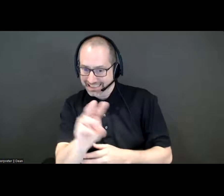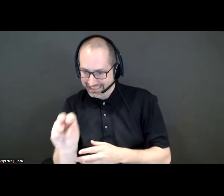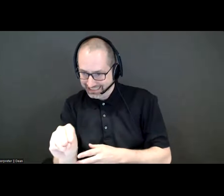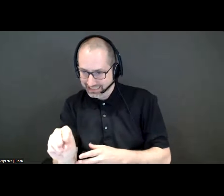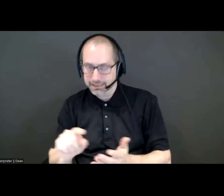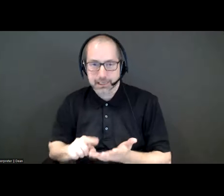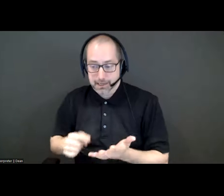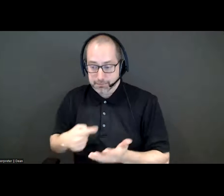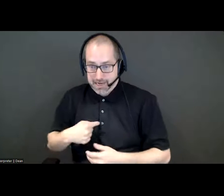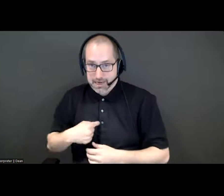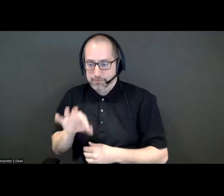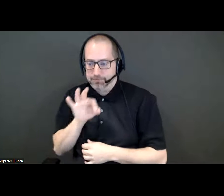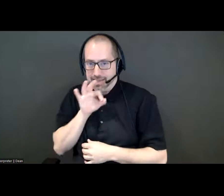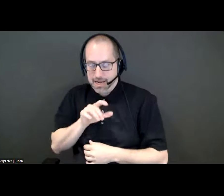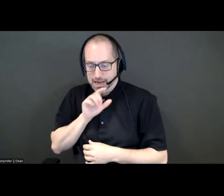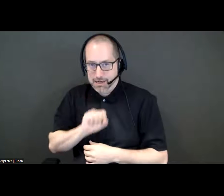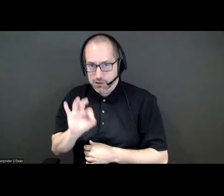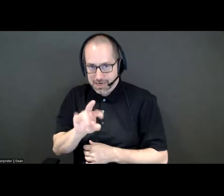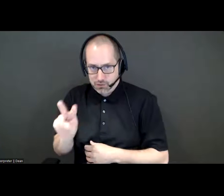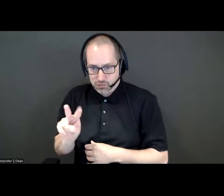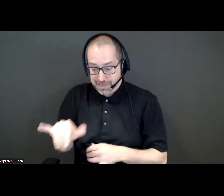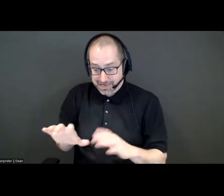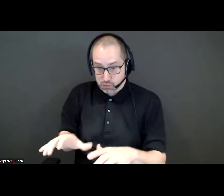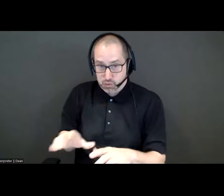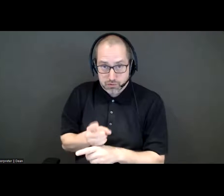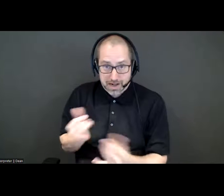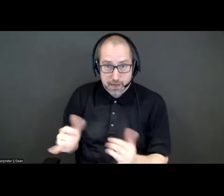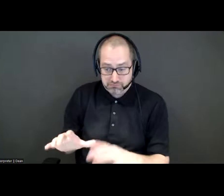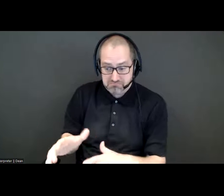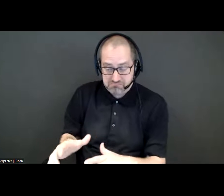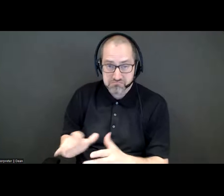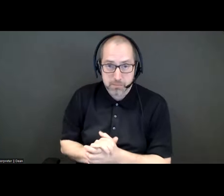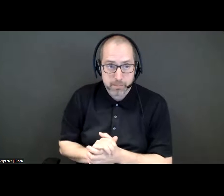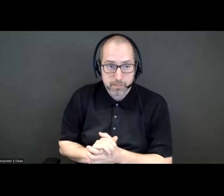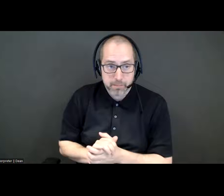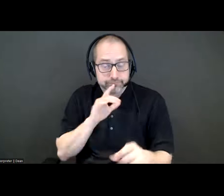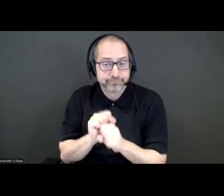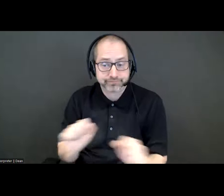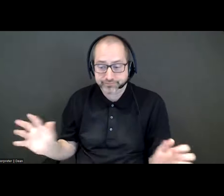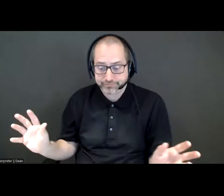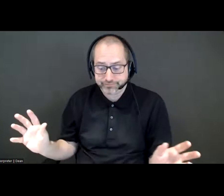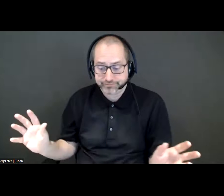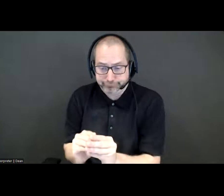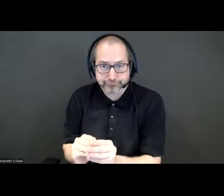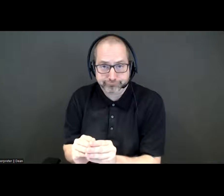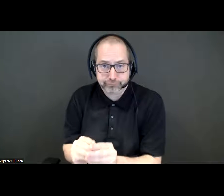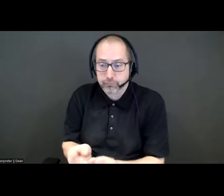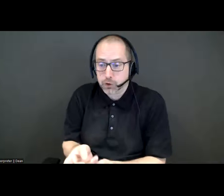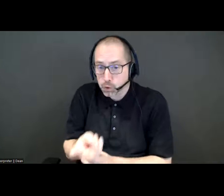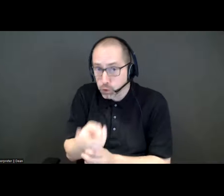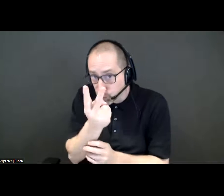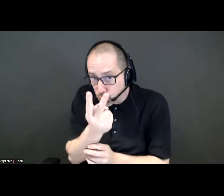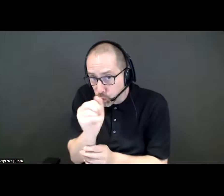So that's the current group. And you just get together 2 or more people. That's why I